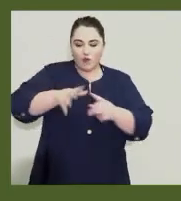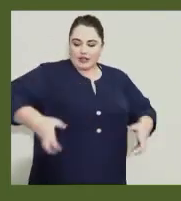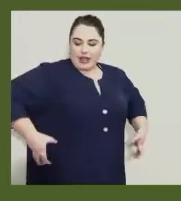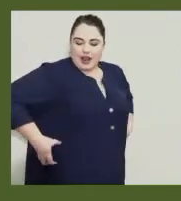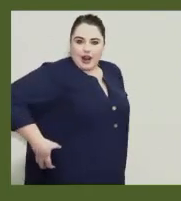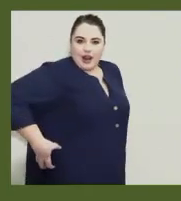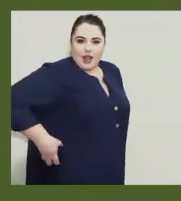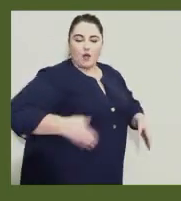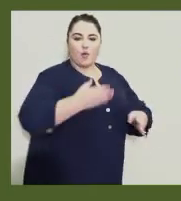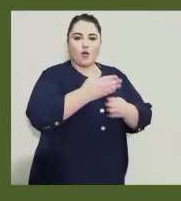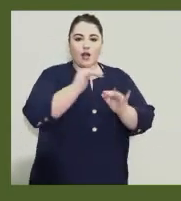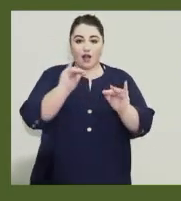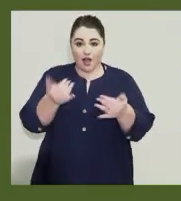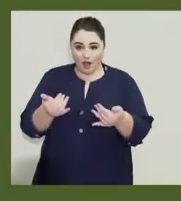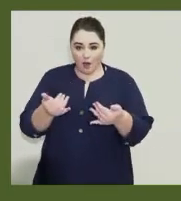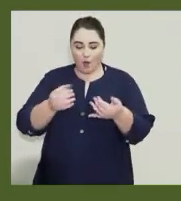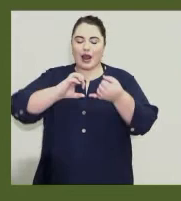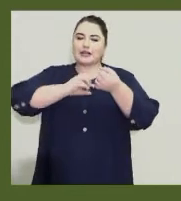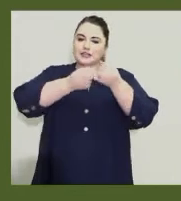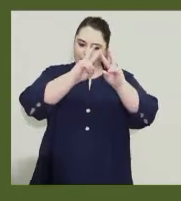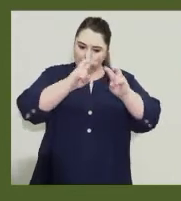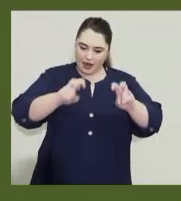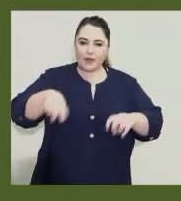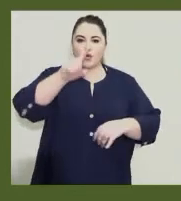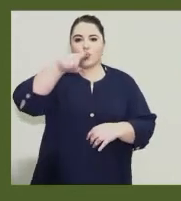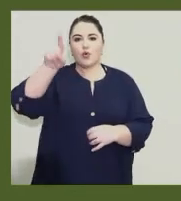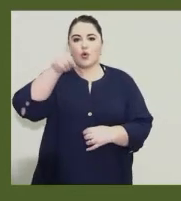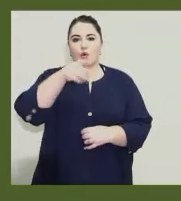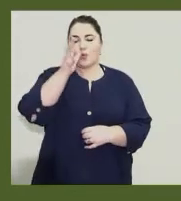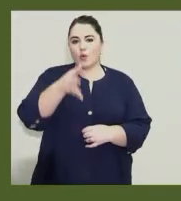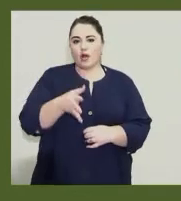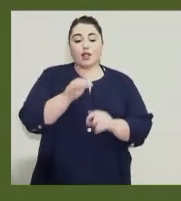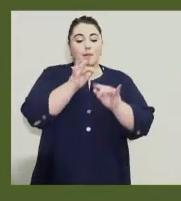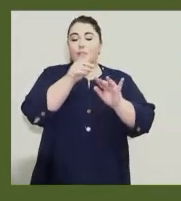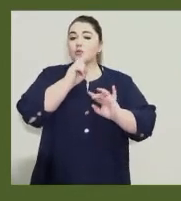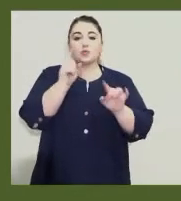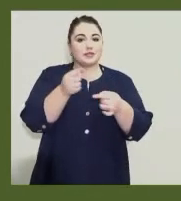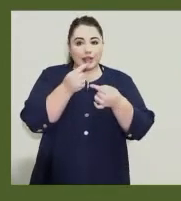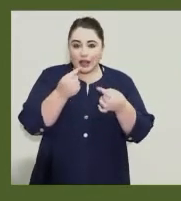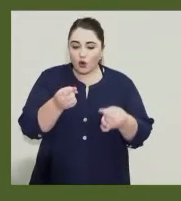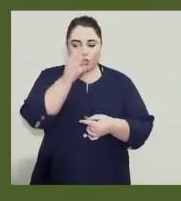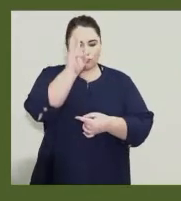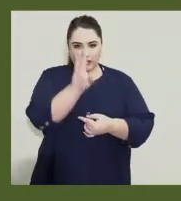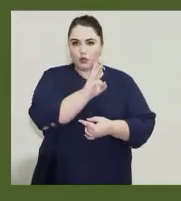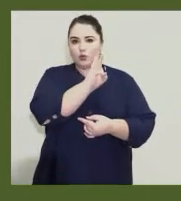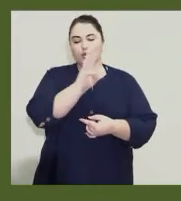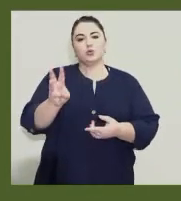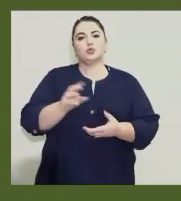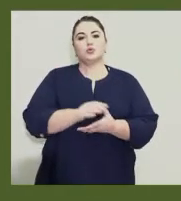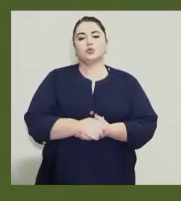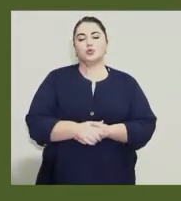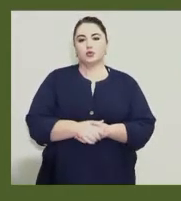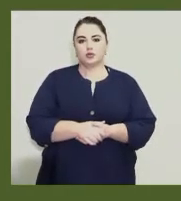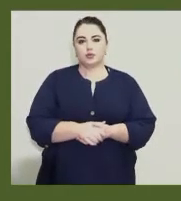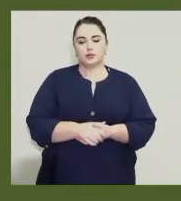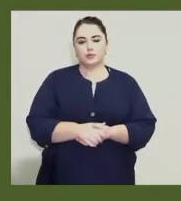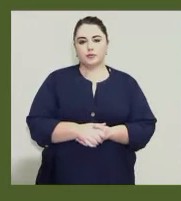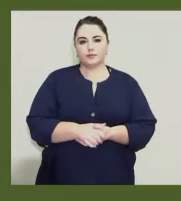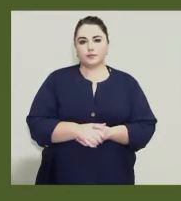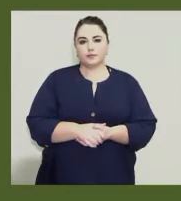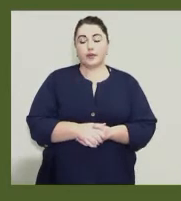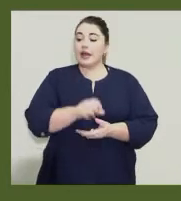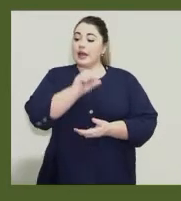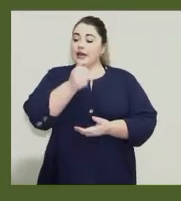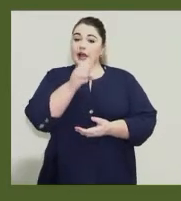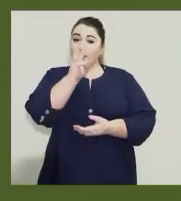your whole experiment will be wrong. You can't use these people. It's a precaution. Another precaution.